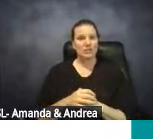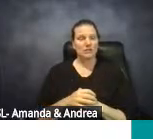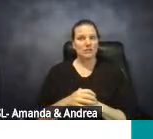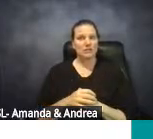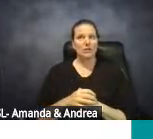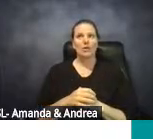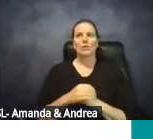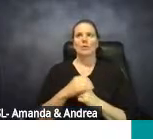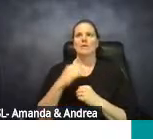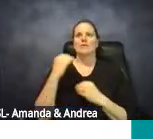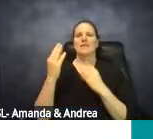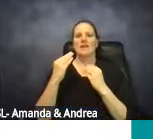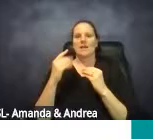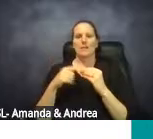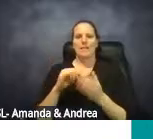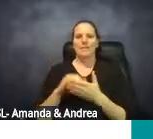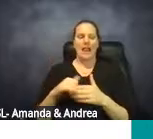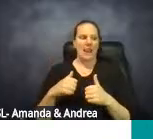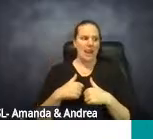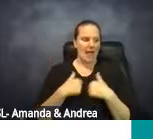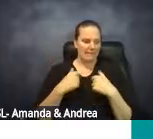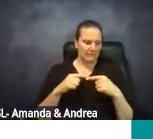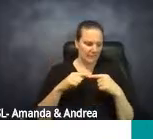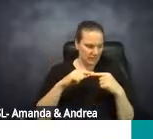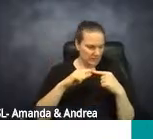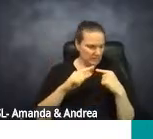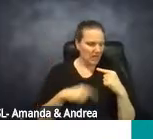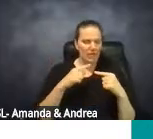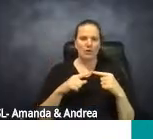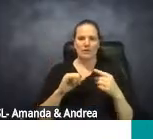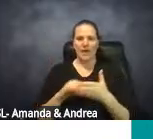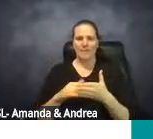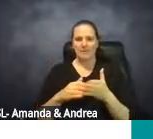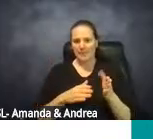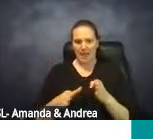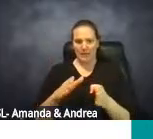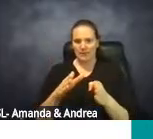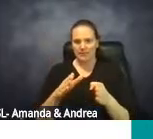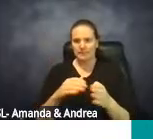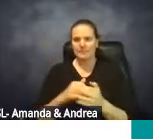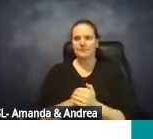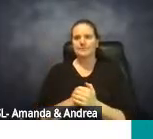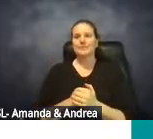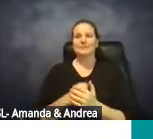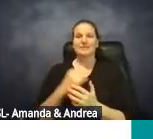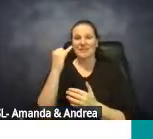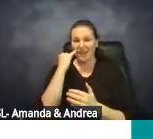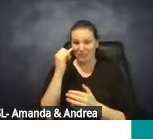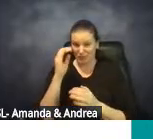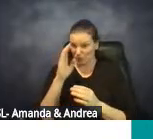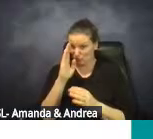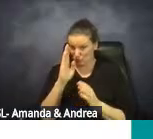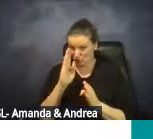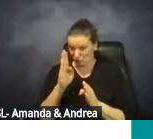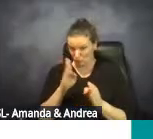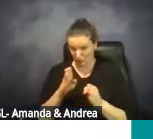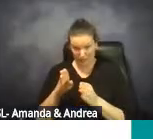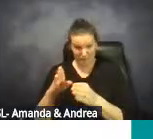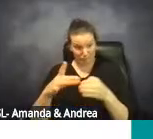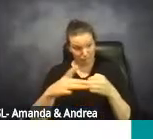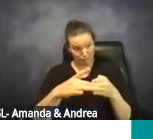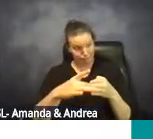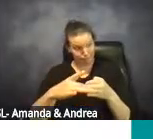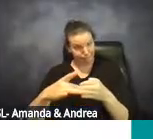about that life cycle and that path, that if directed correctly, it